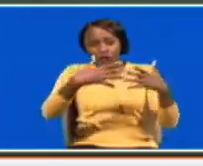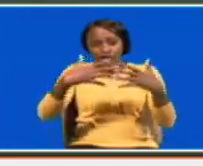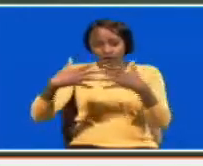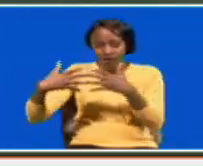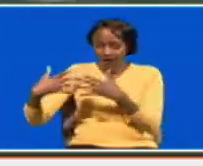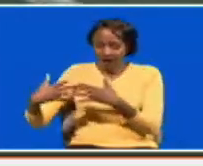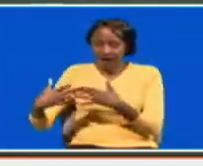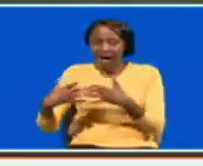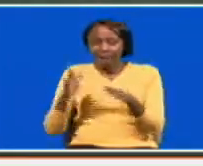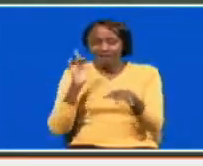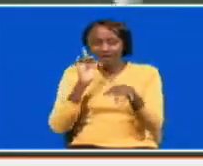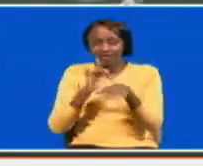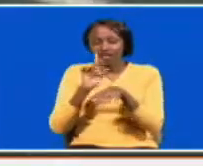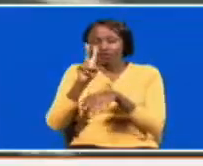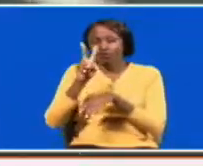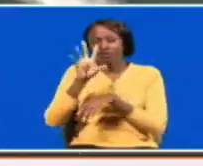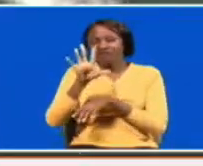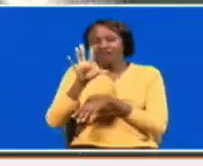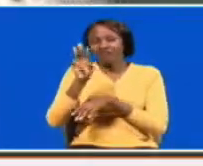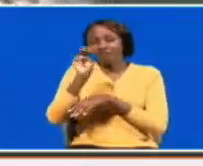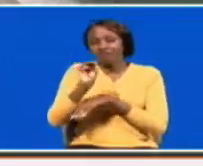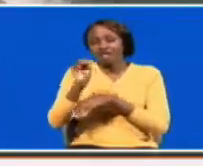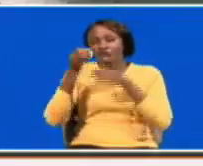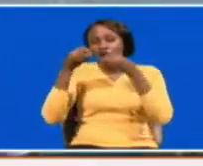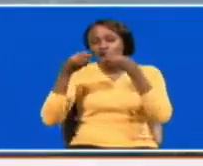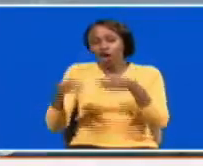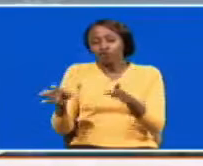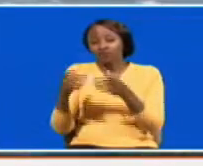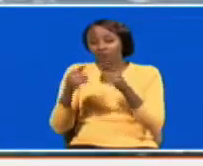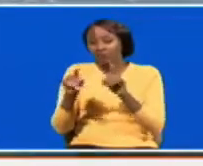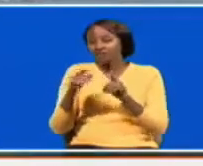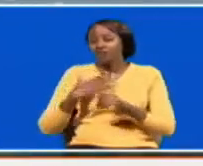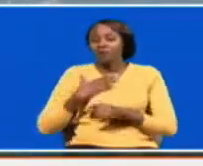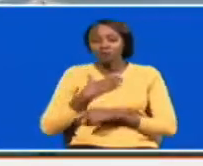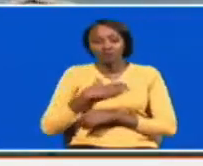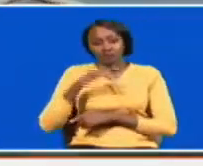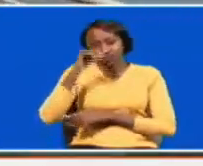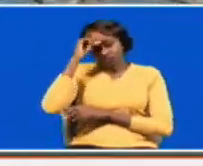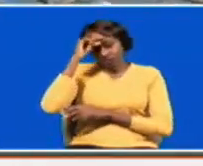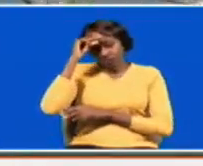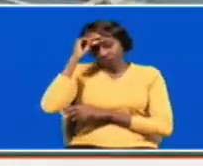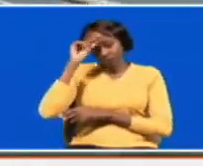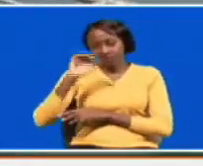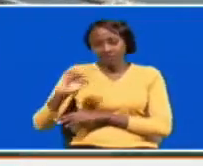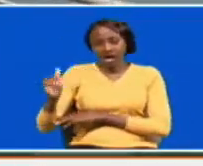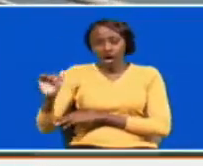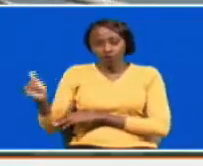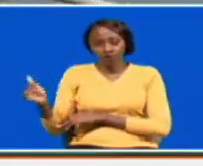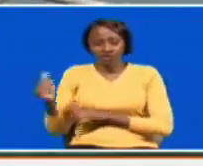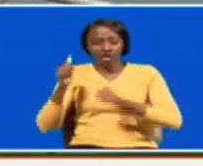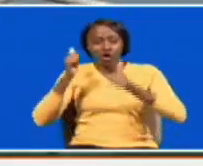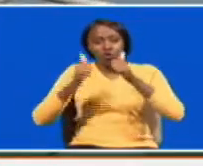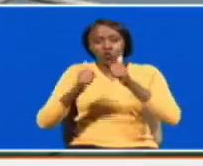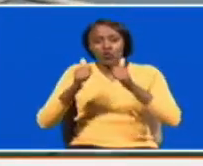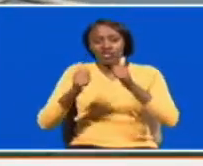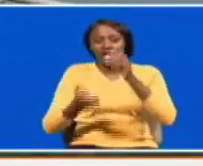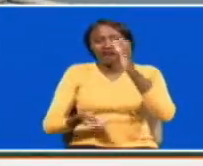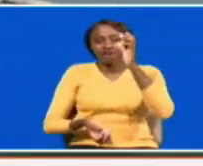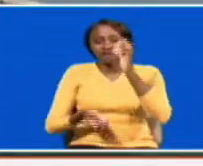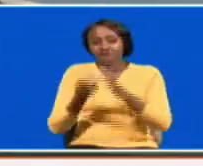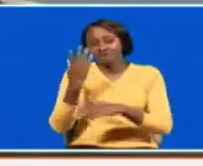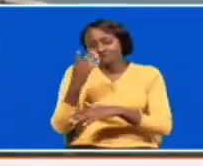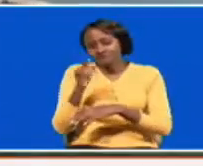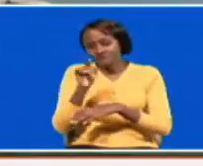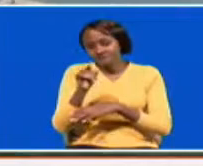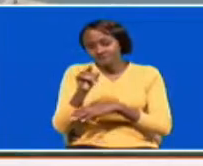than 25 million shillings. He, however, wants the county government to set up an emergency fund kitty that will help them when